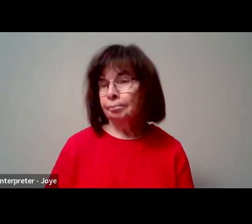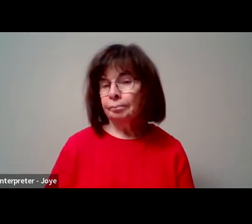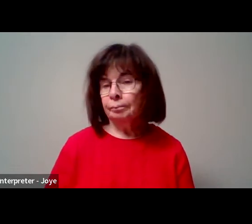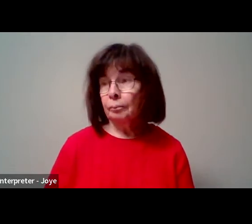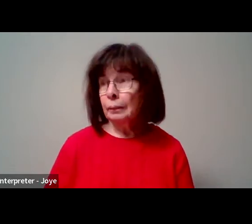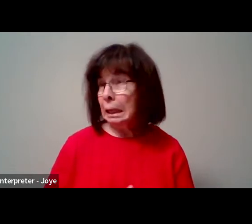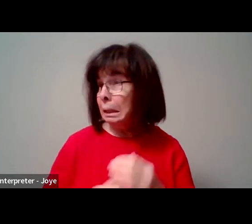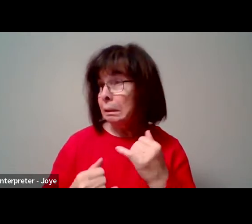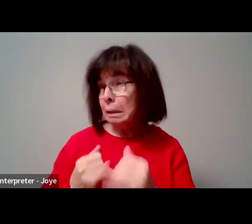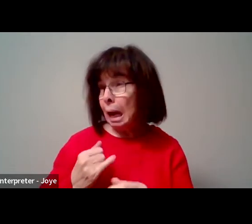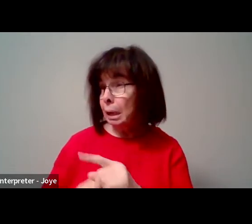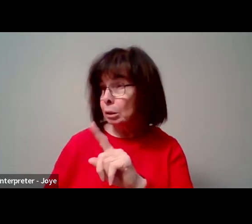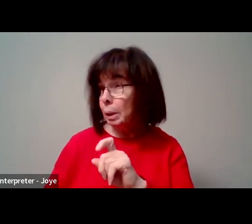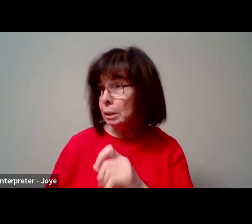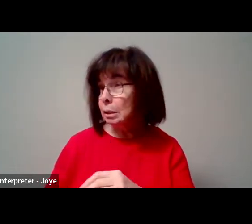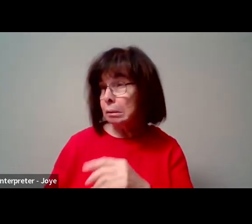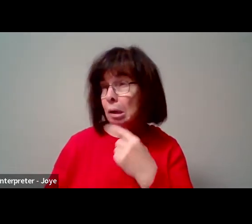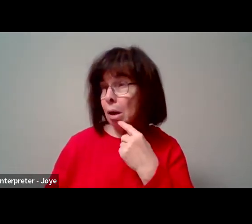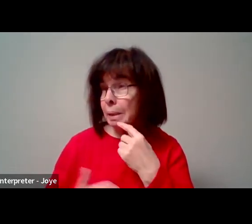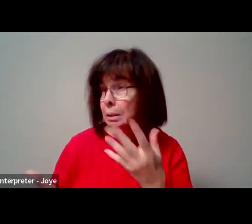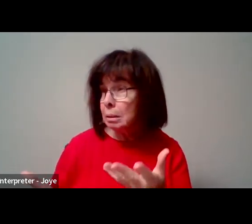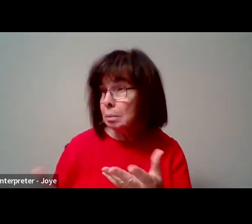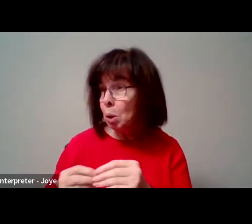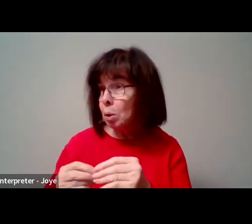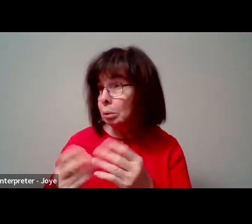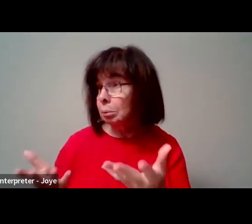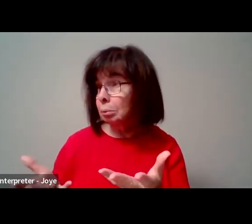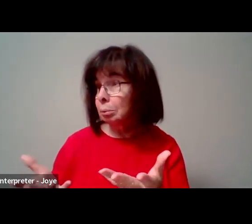Any last questions or comments?